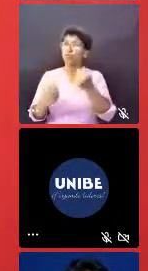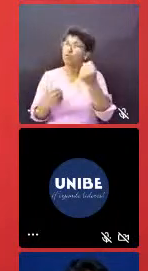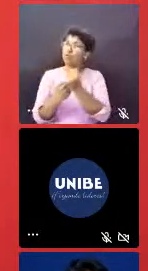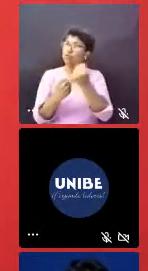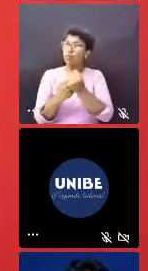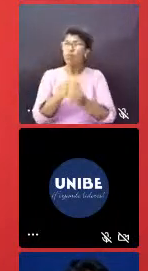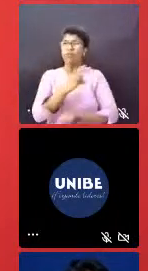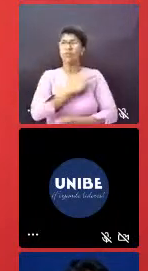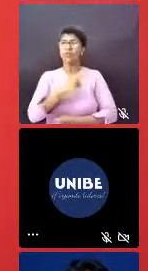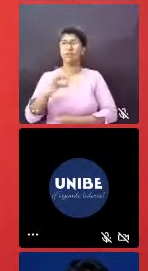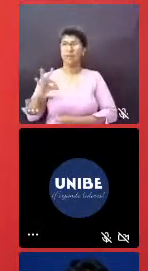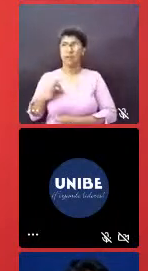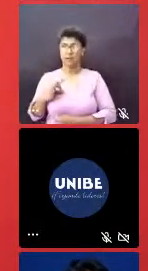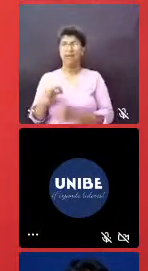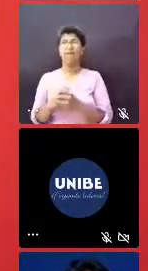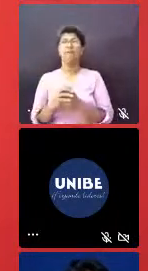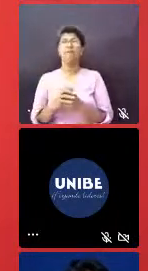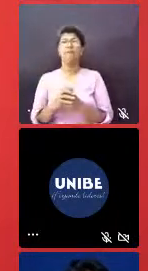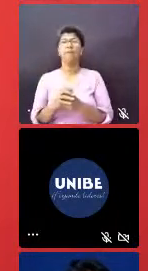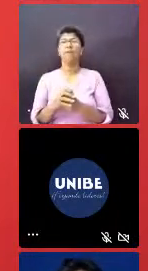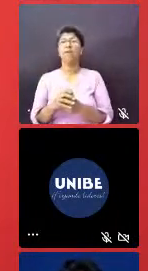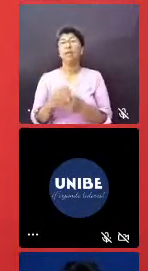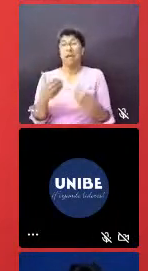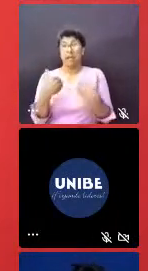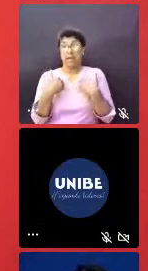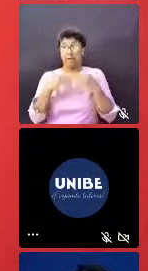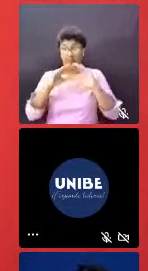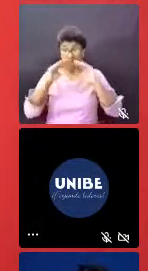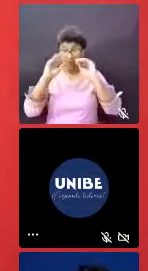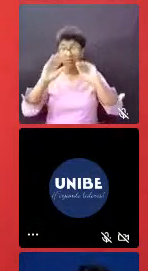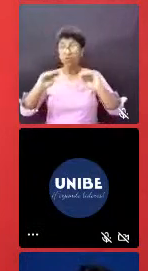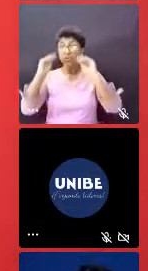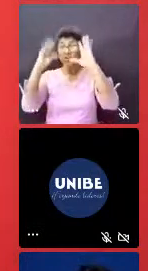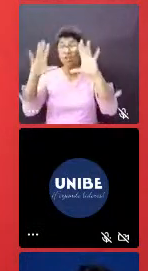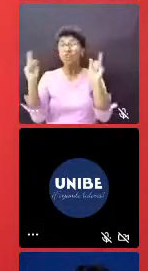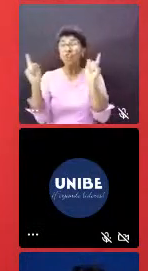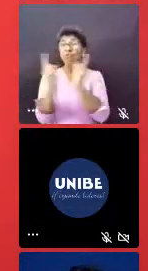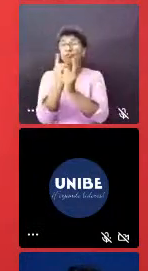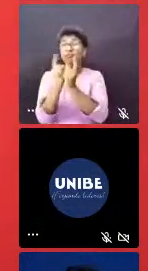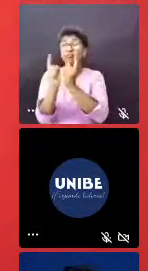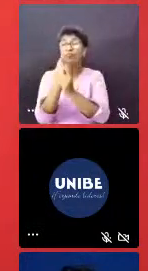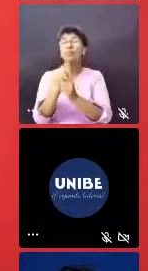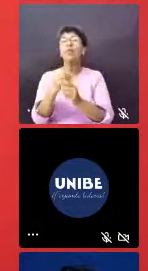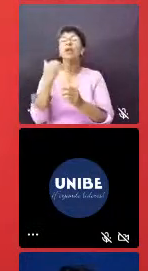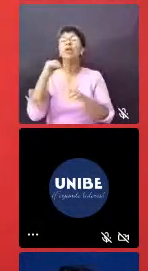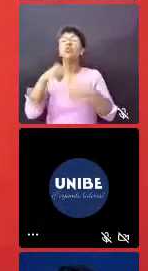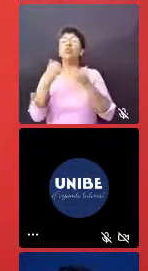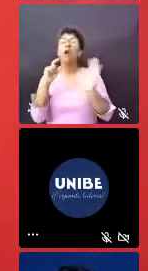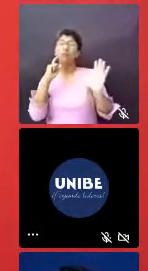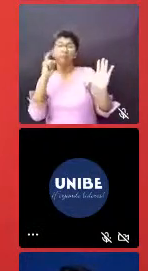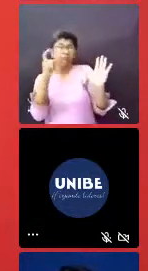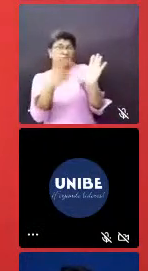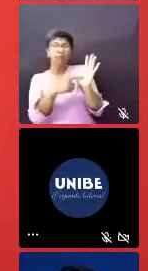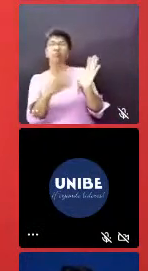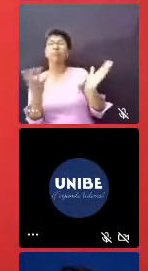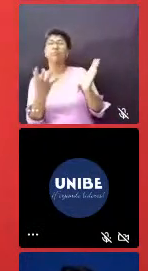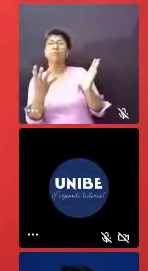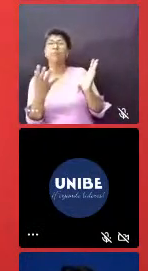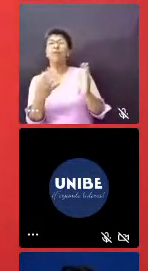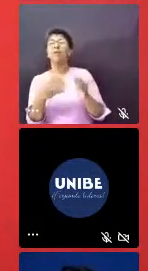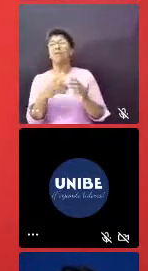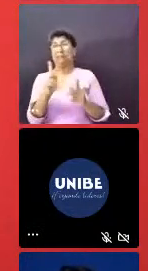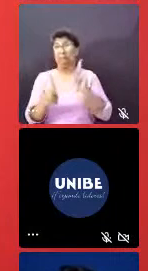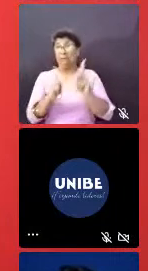staff who has any contact with teachers, how to recognize any form of